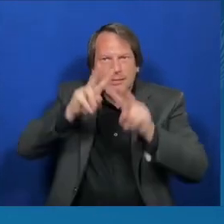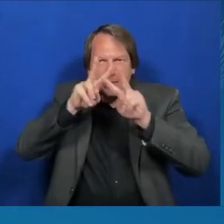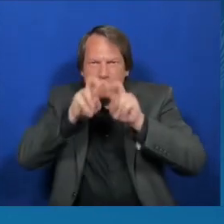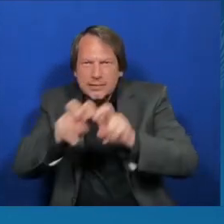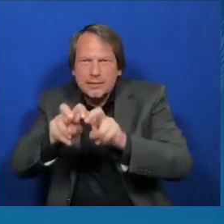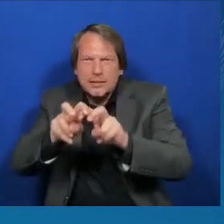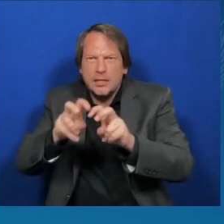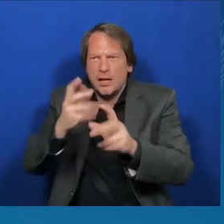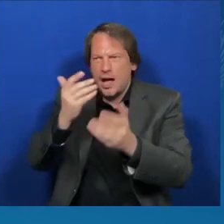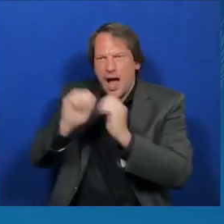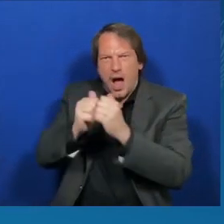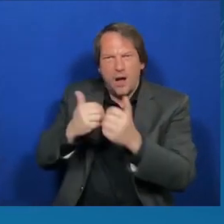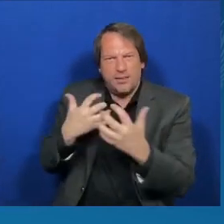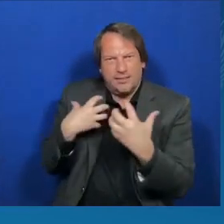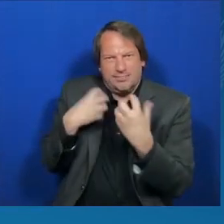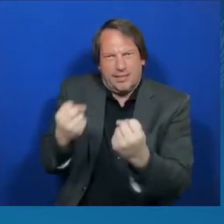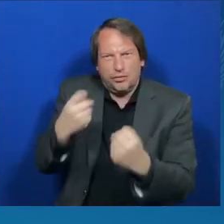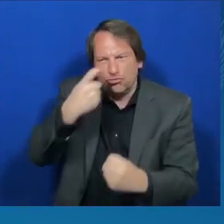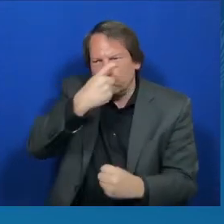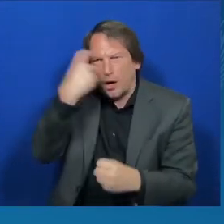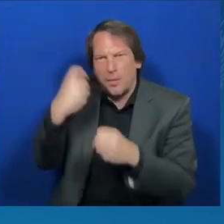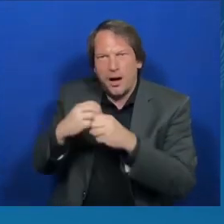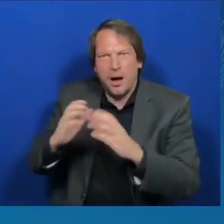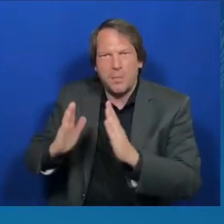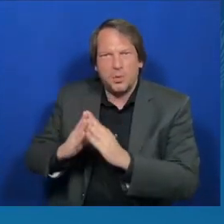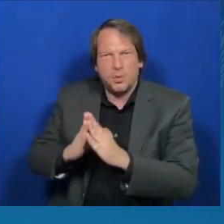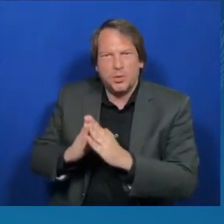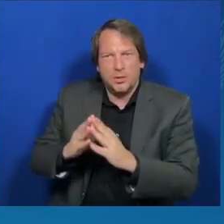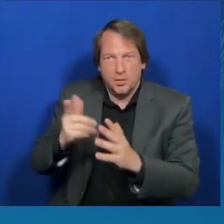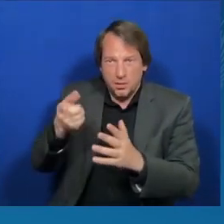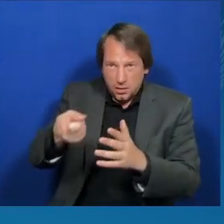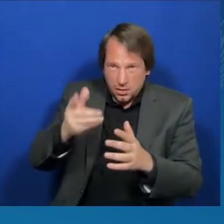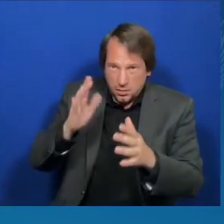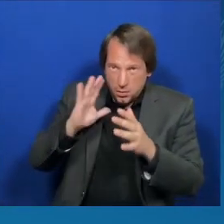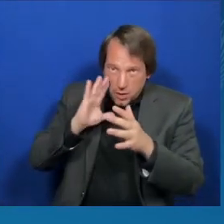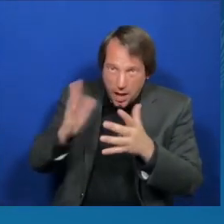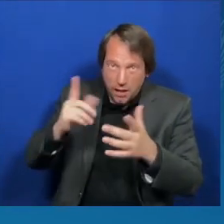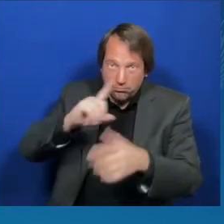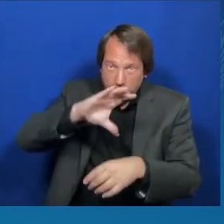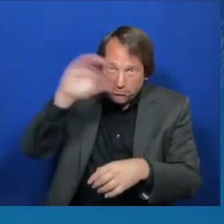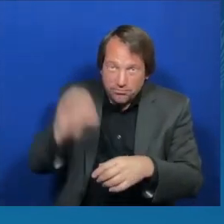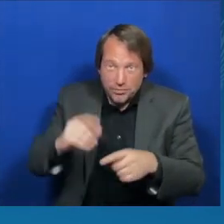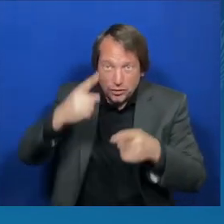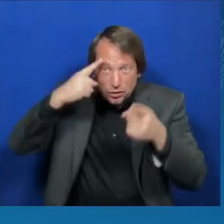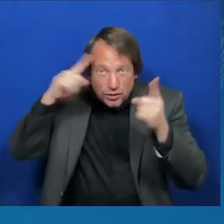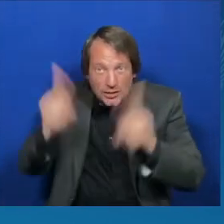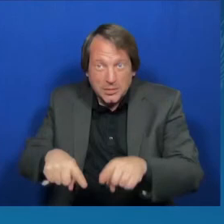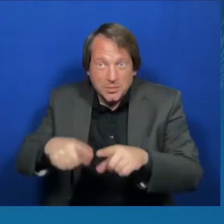there are some that, frankly, to use a colloquialism, are just no-brainers.